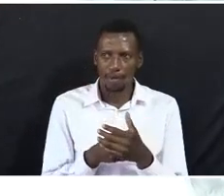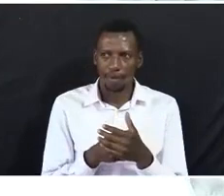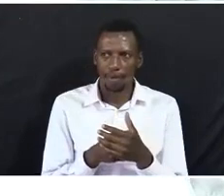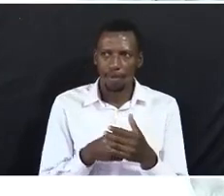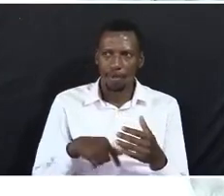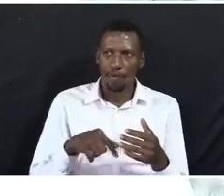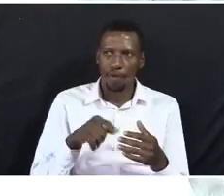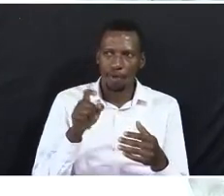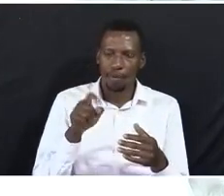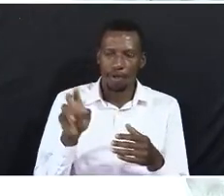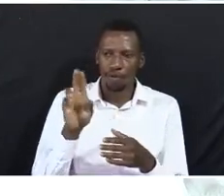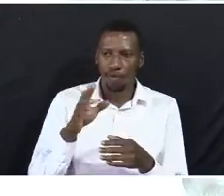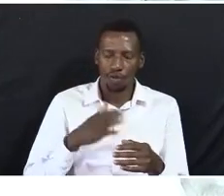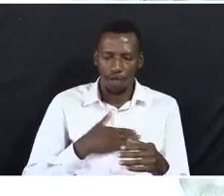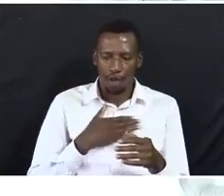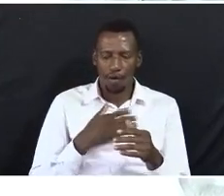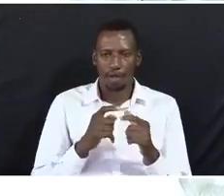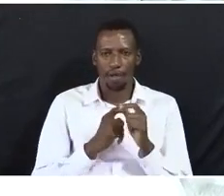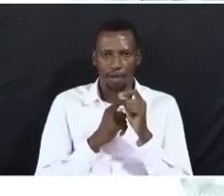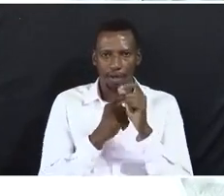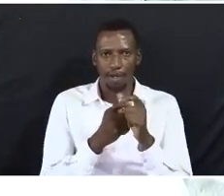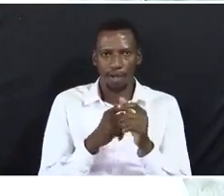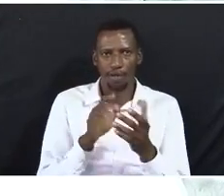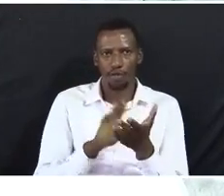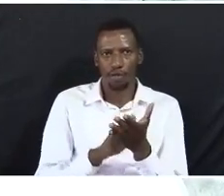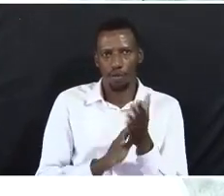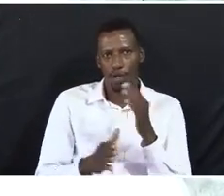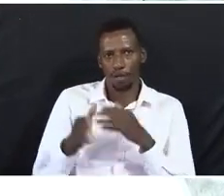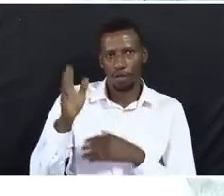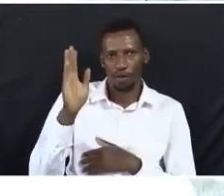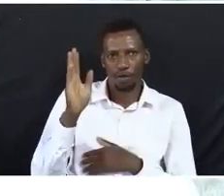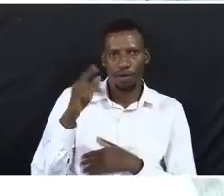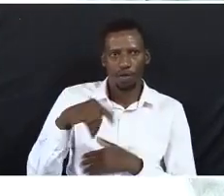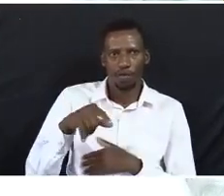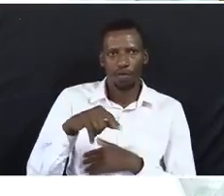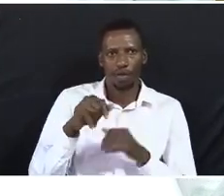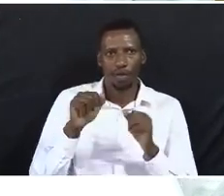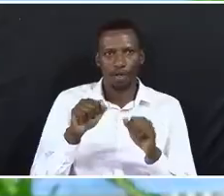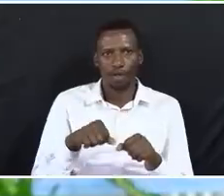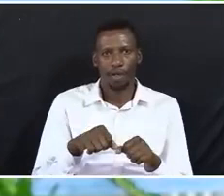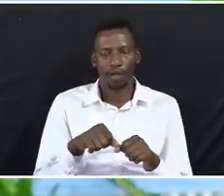should use our talents to praise God and bless others. We can be stewards